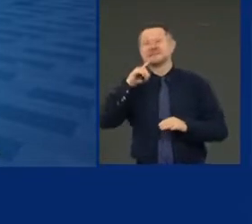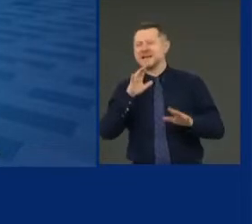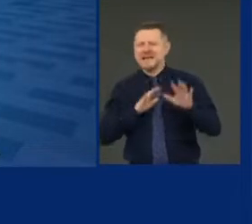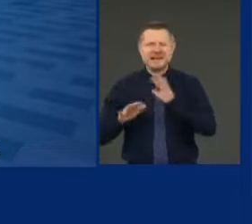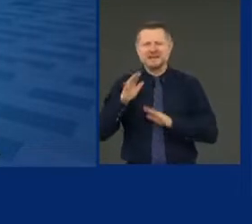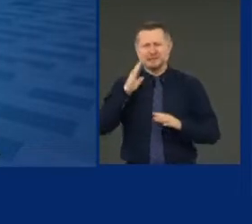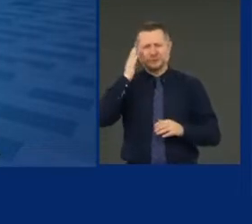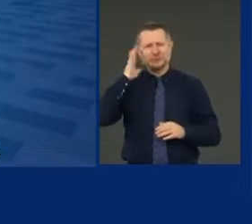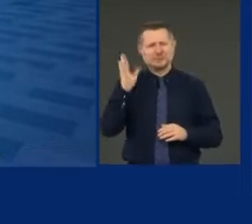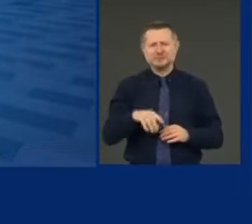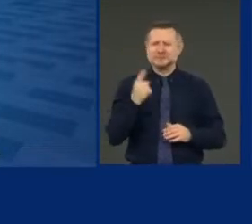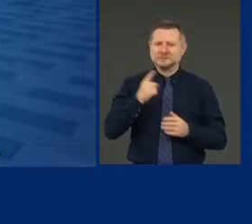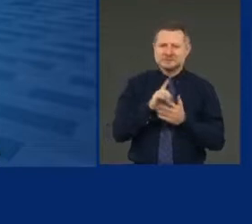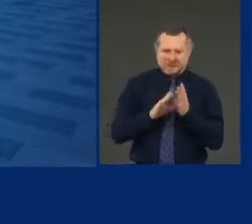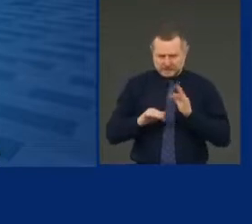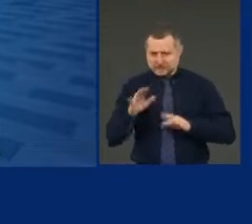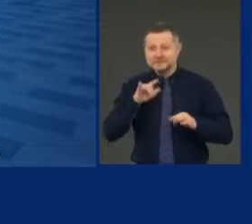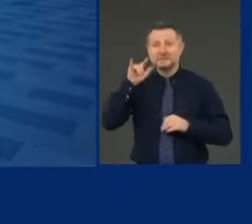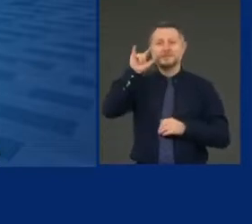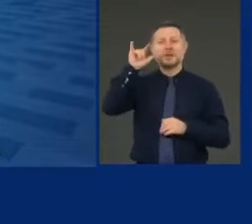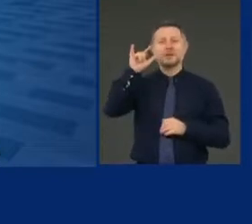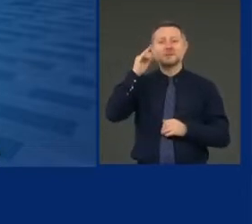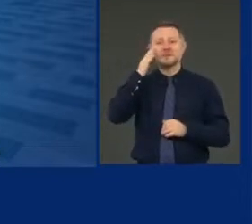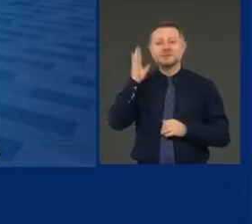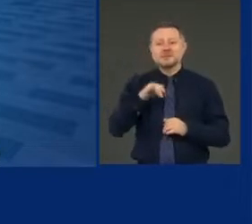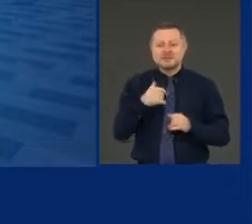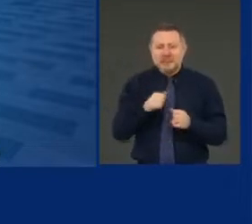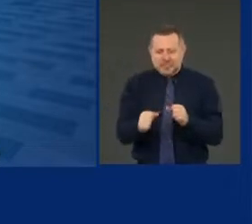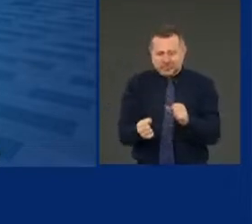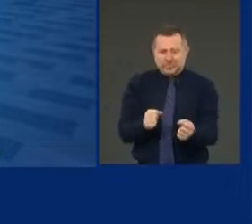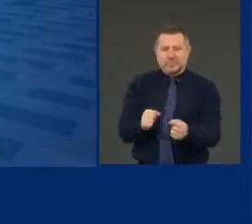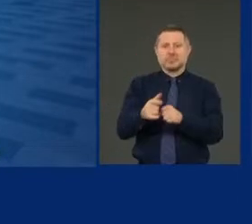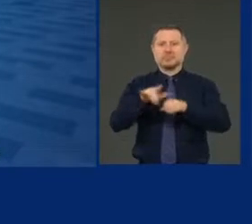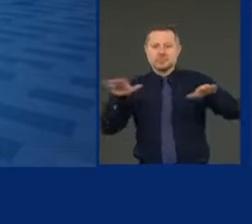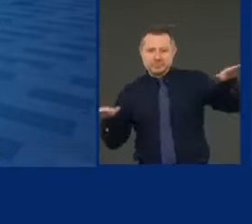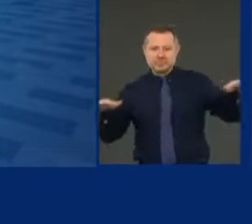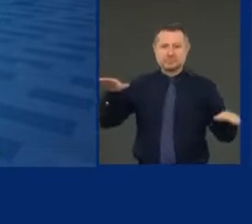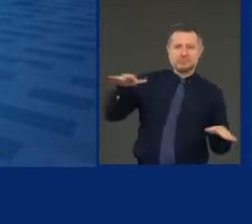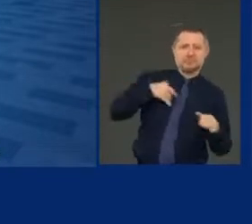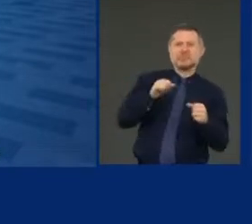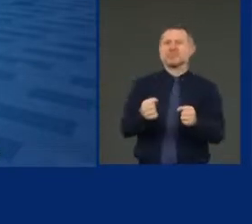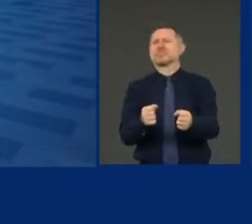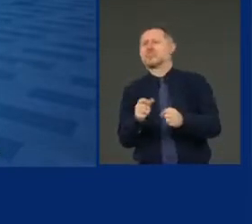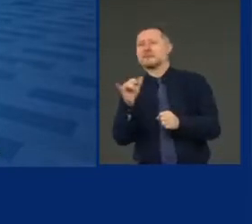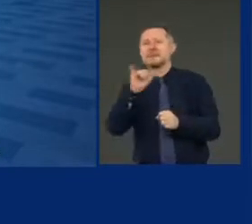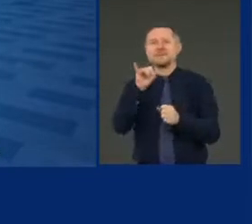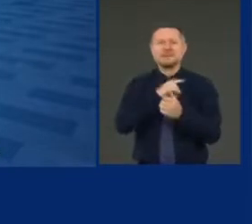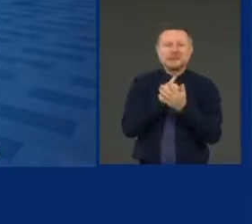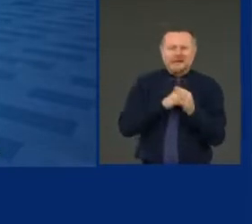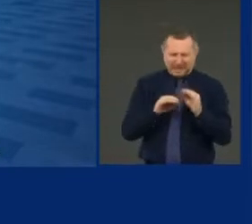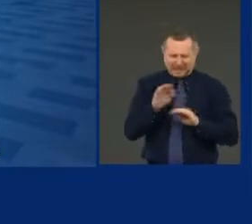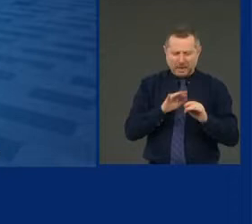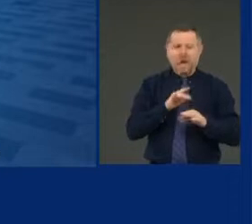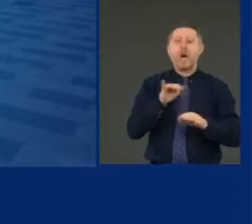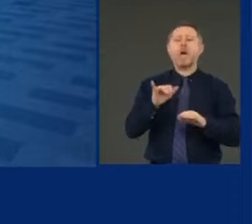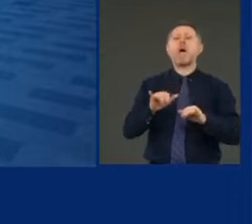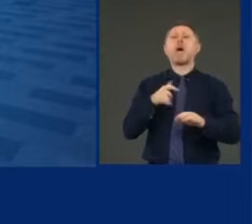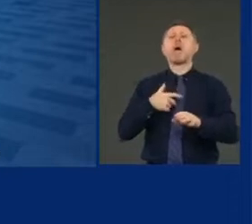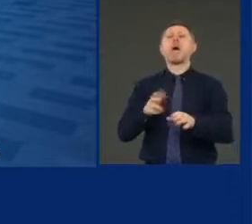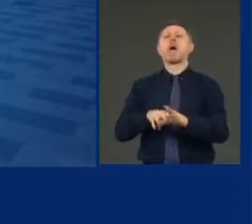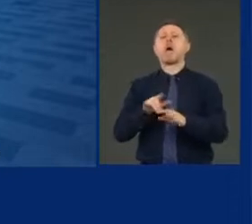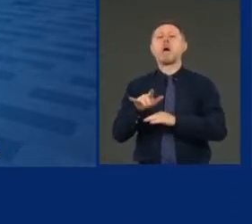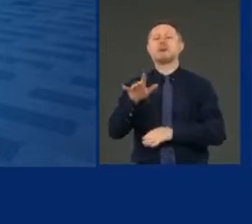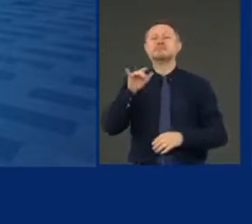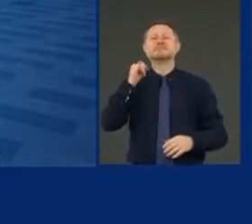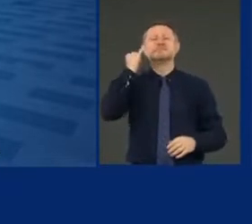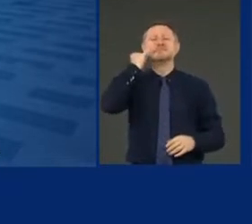was coming up with a management system for those private hospitals who had all acted independently. We want to make sure we have